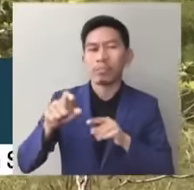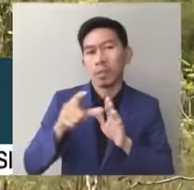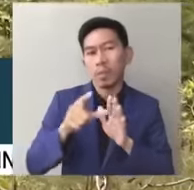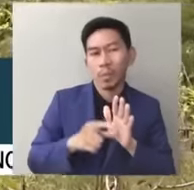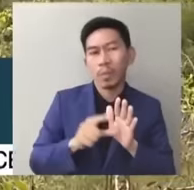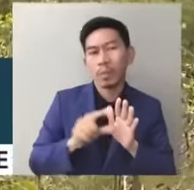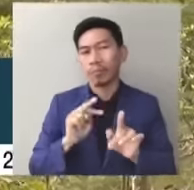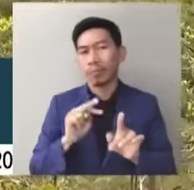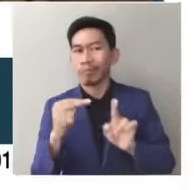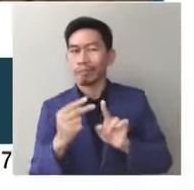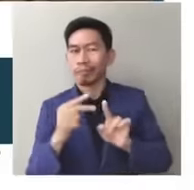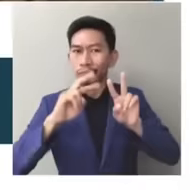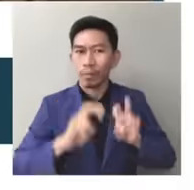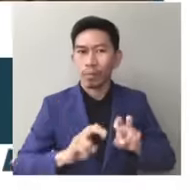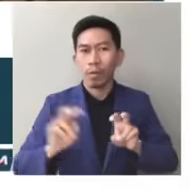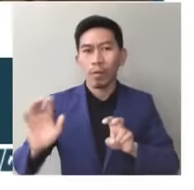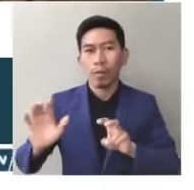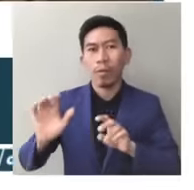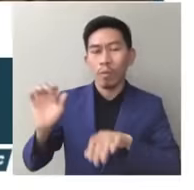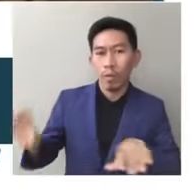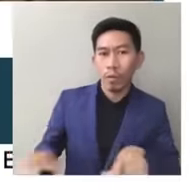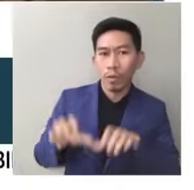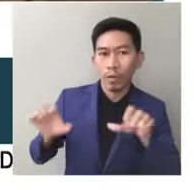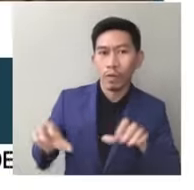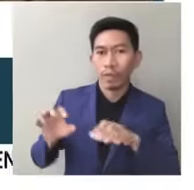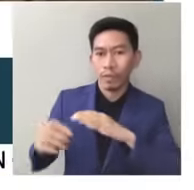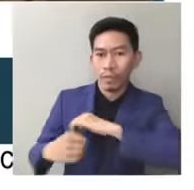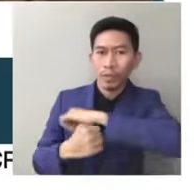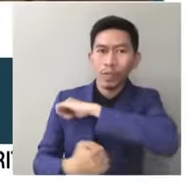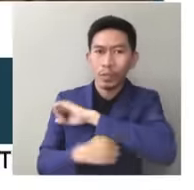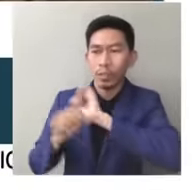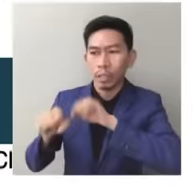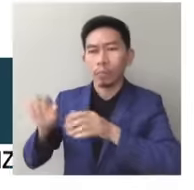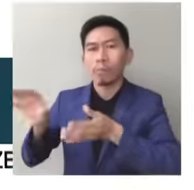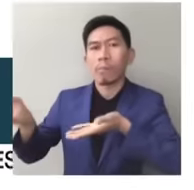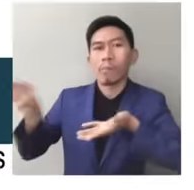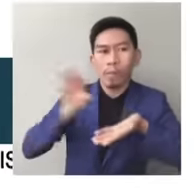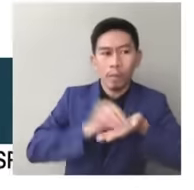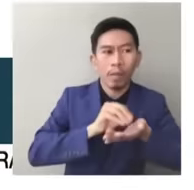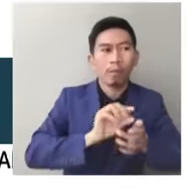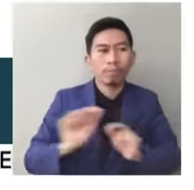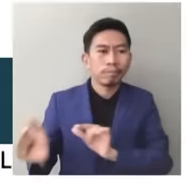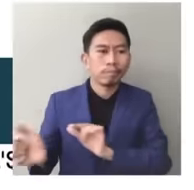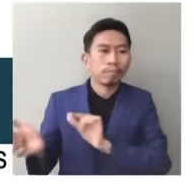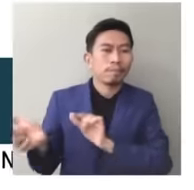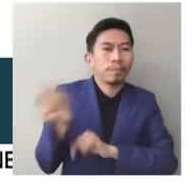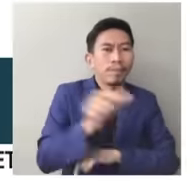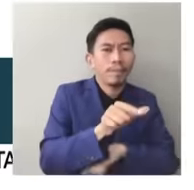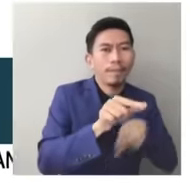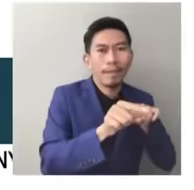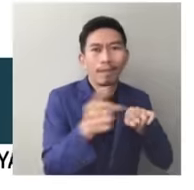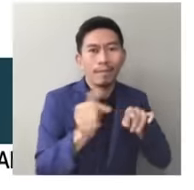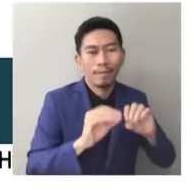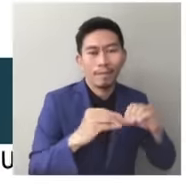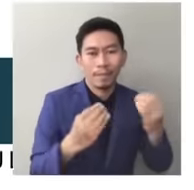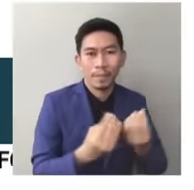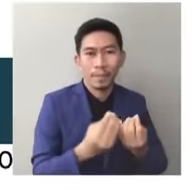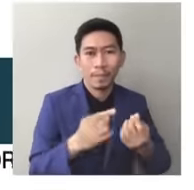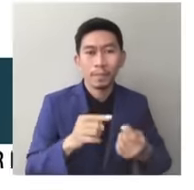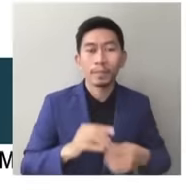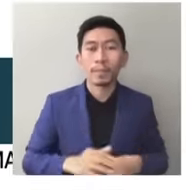the foundation can be a model in the conservation of protected areas. Legarda also appealing to the Prisons